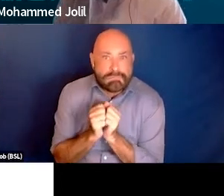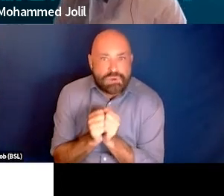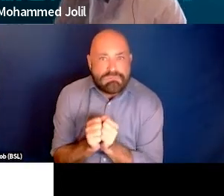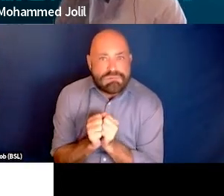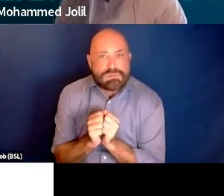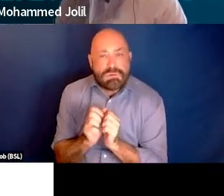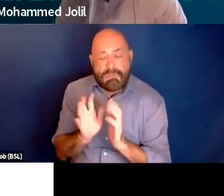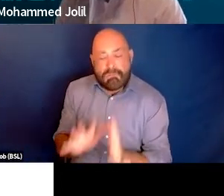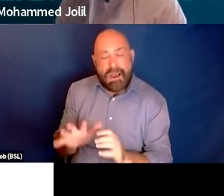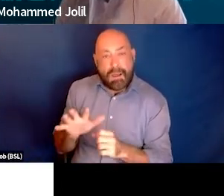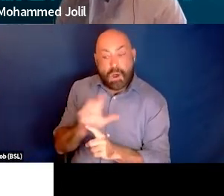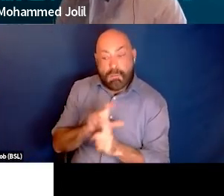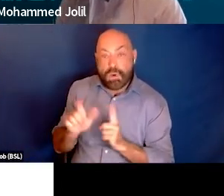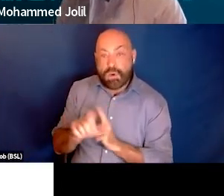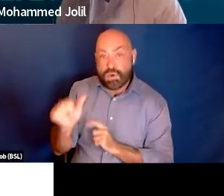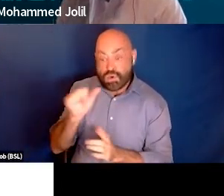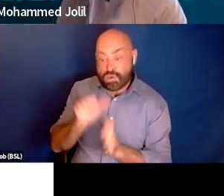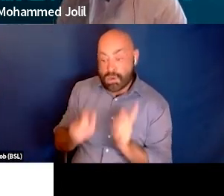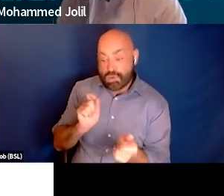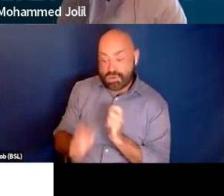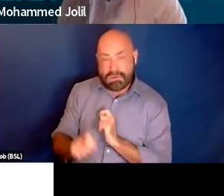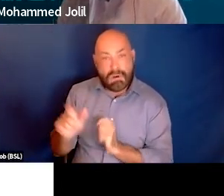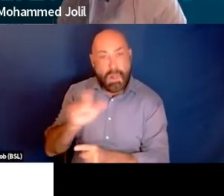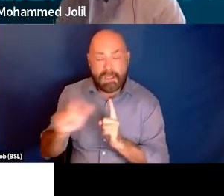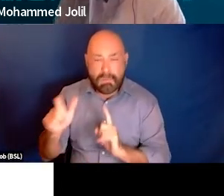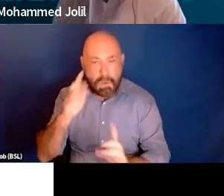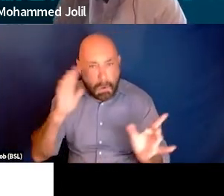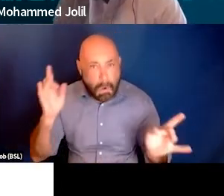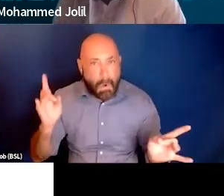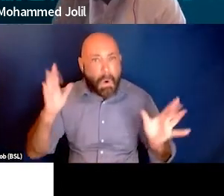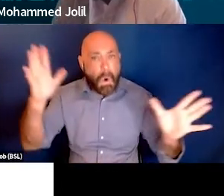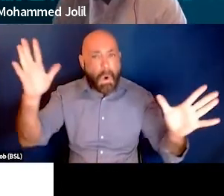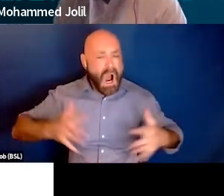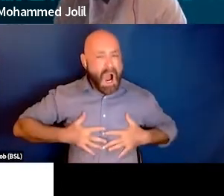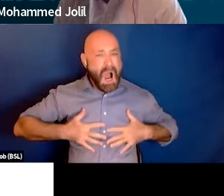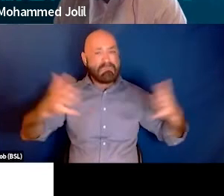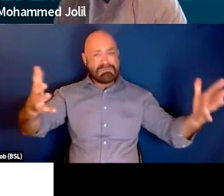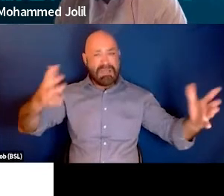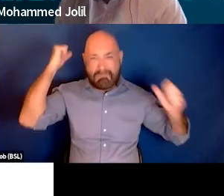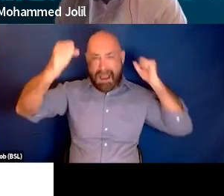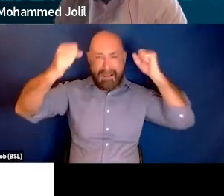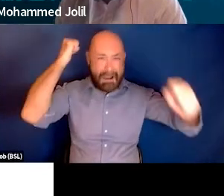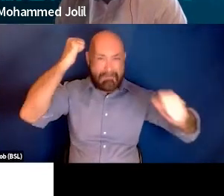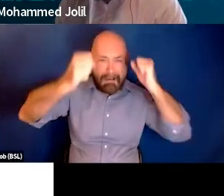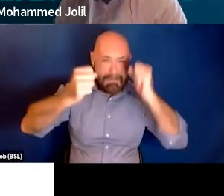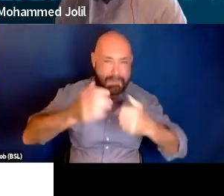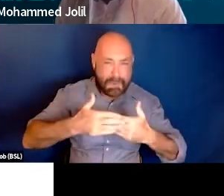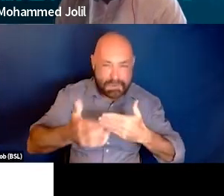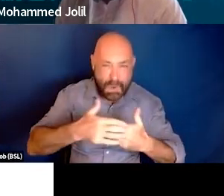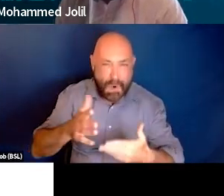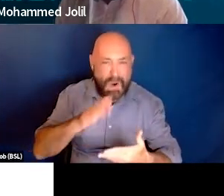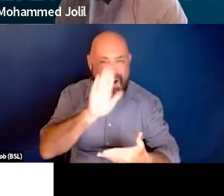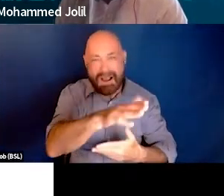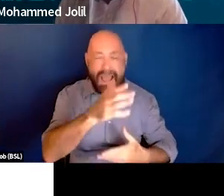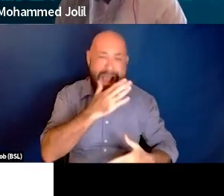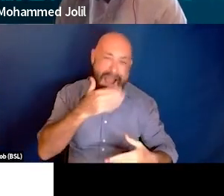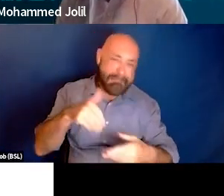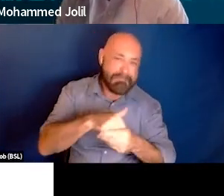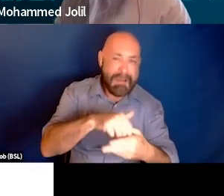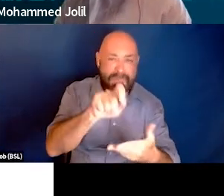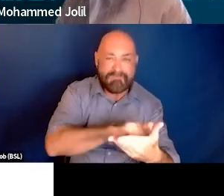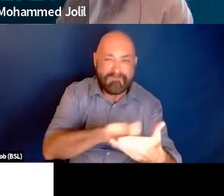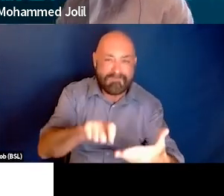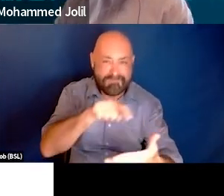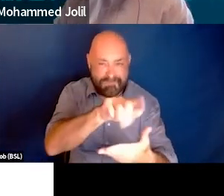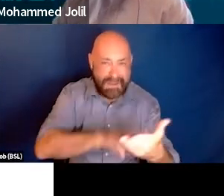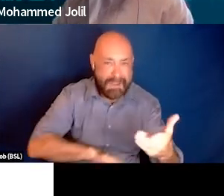them, and the community get very, very upset, and they'll be banging on the elected members' doors quite quickly.